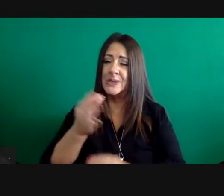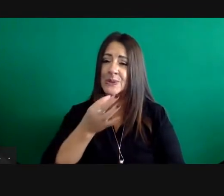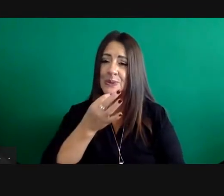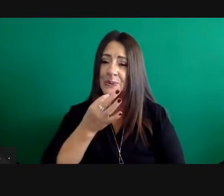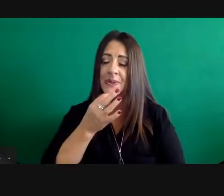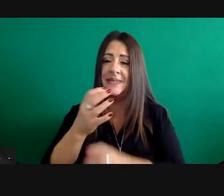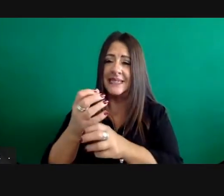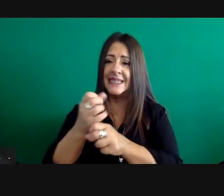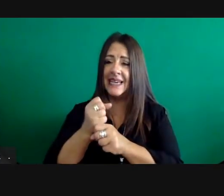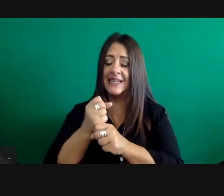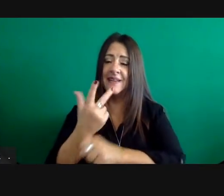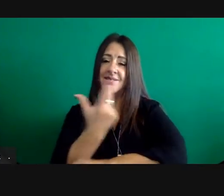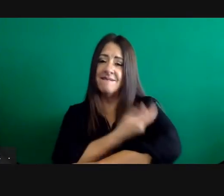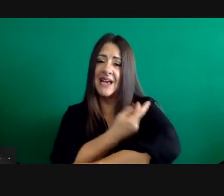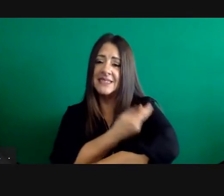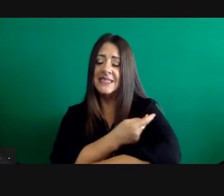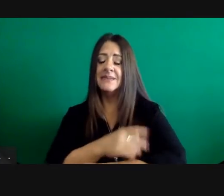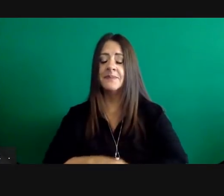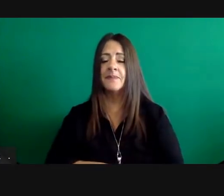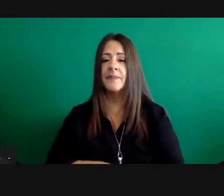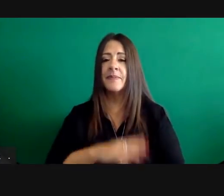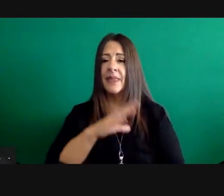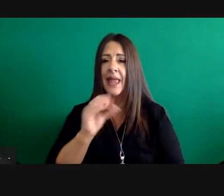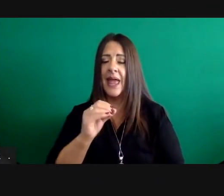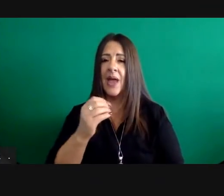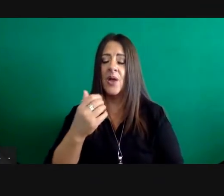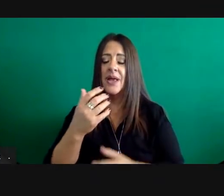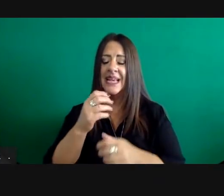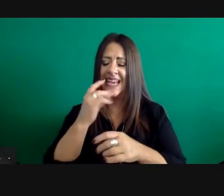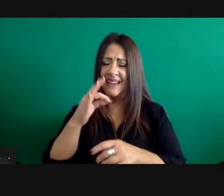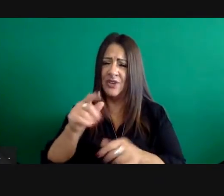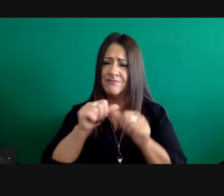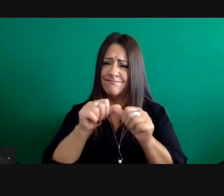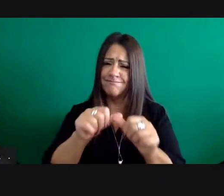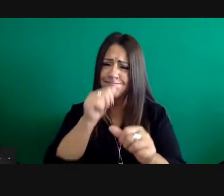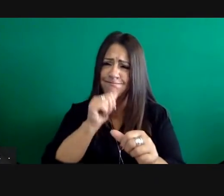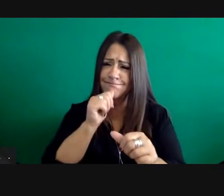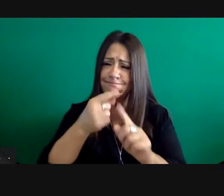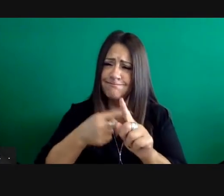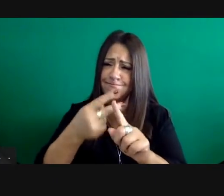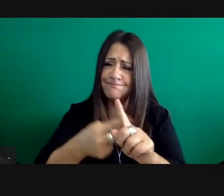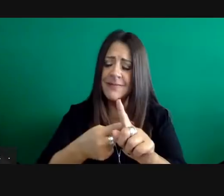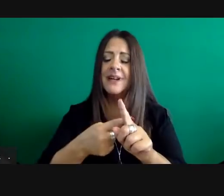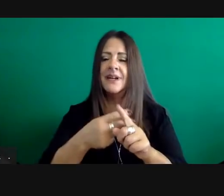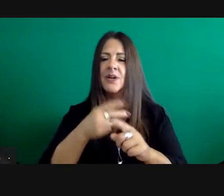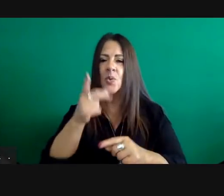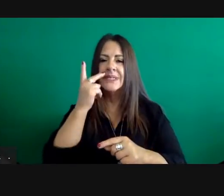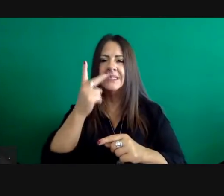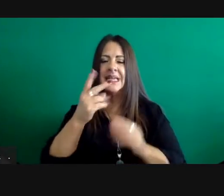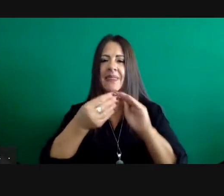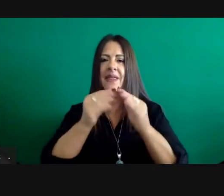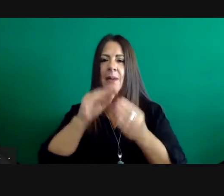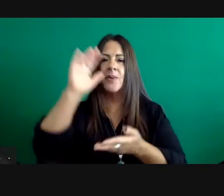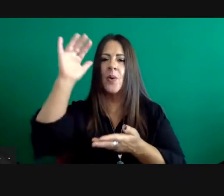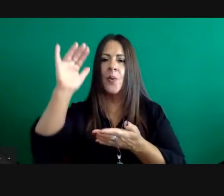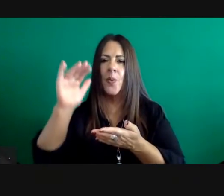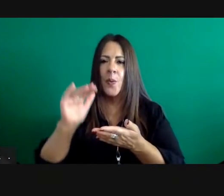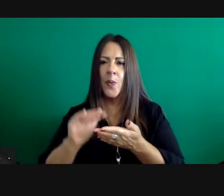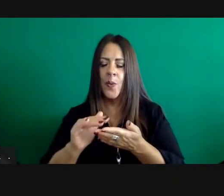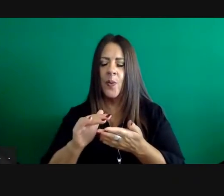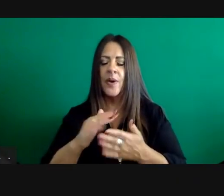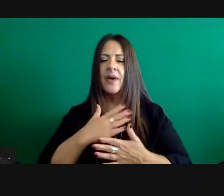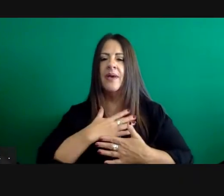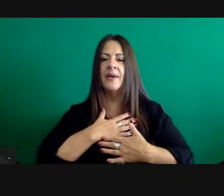lower rates of transmission, and we can return to a number of other activities that we all miss now. And